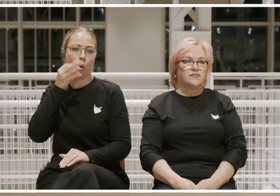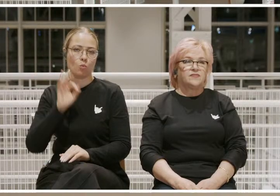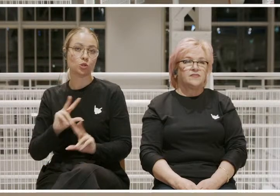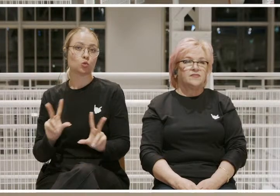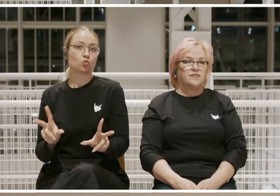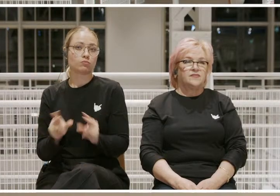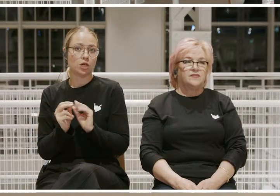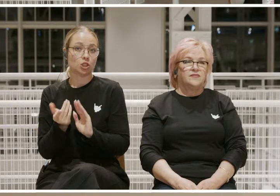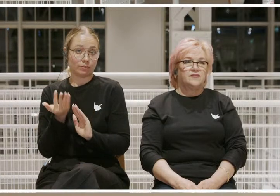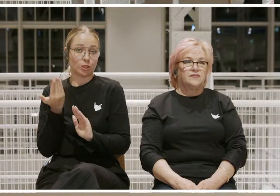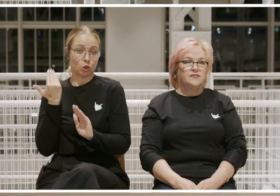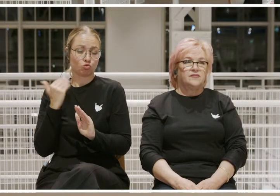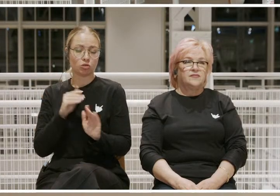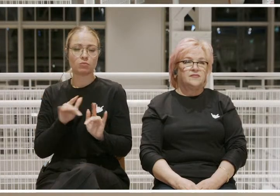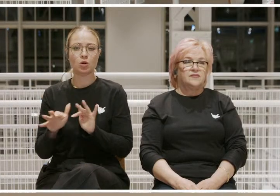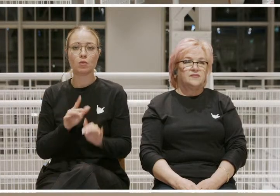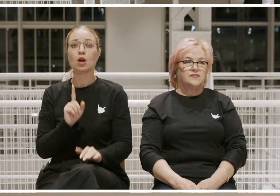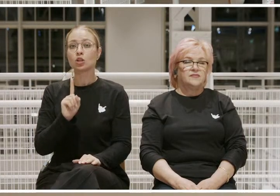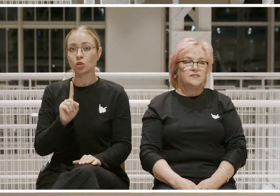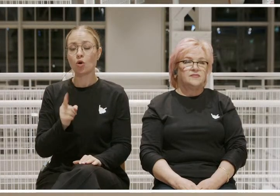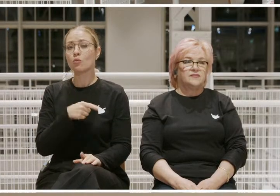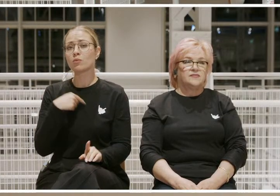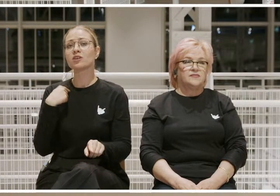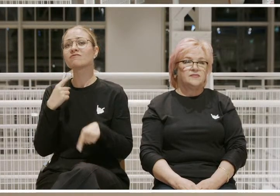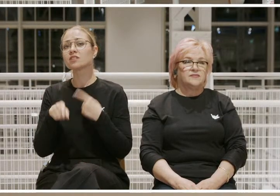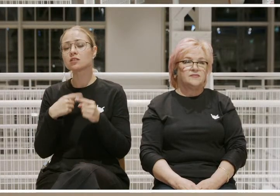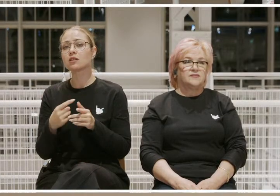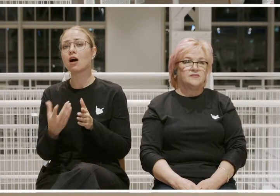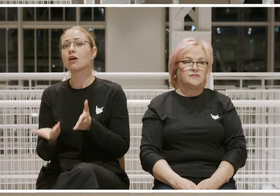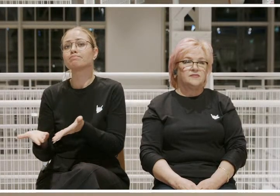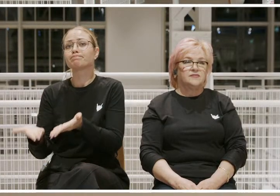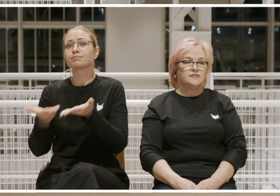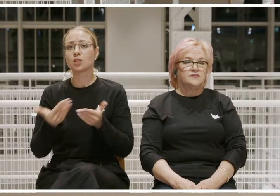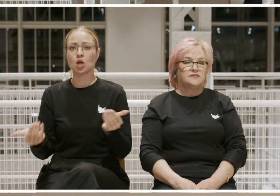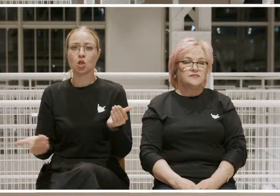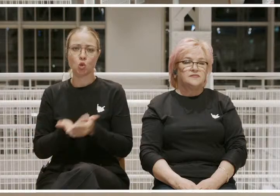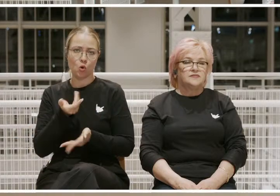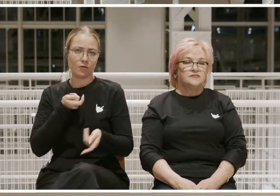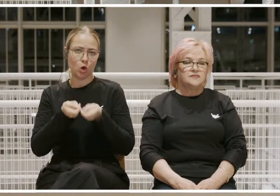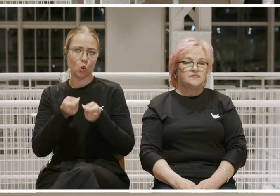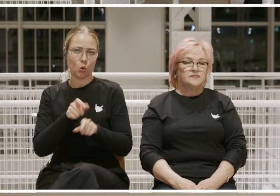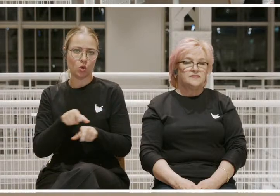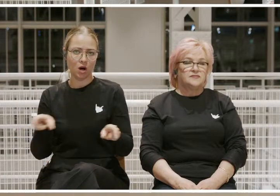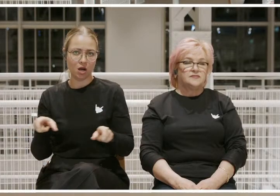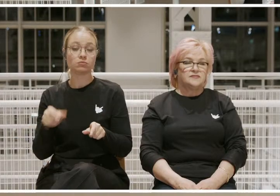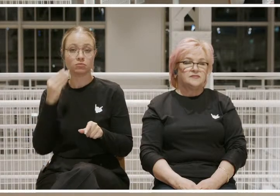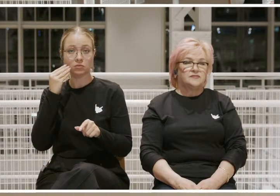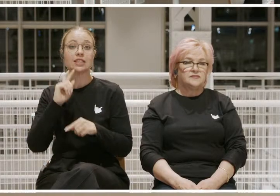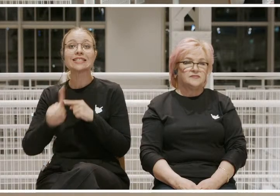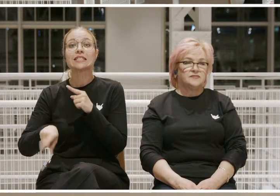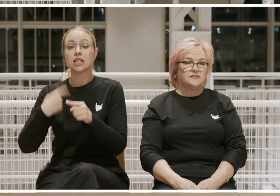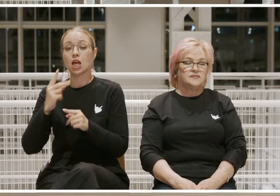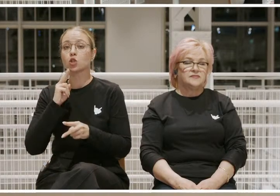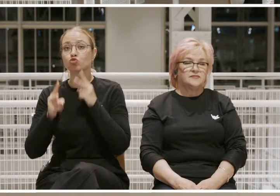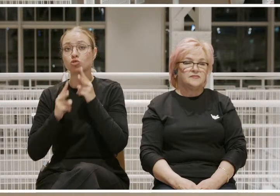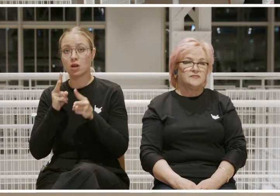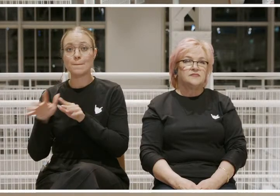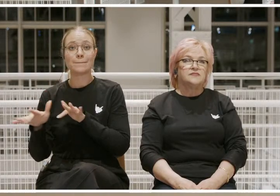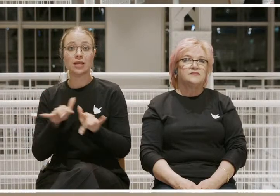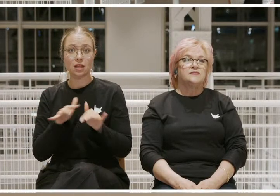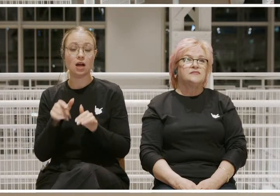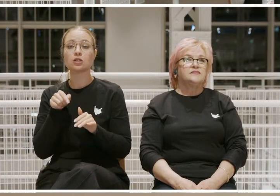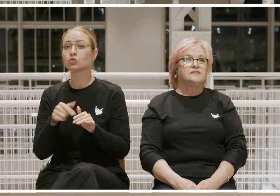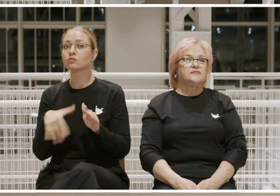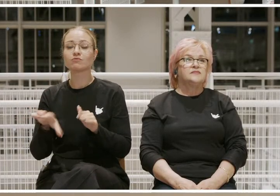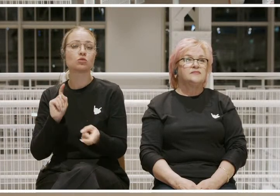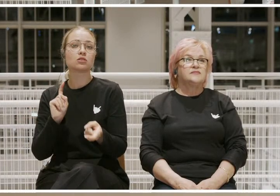always work with a new curator in each edition, it is very much depending on the ideas of